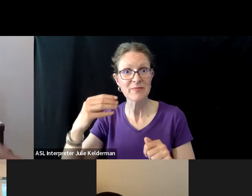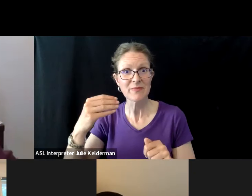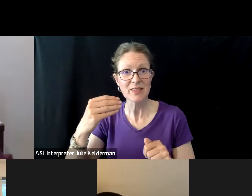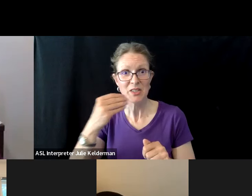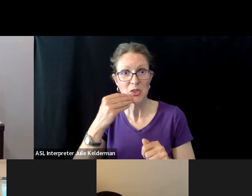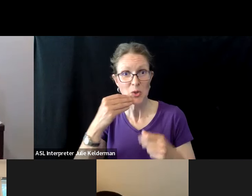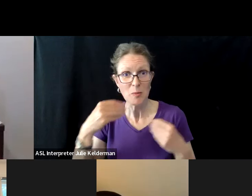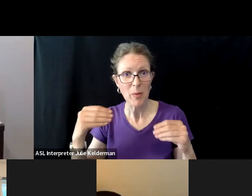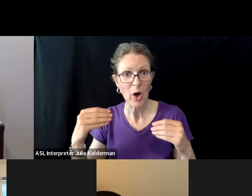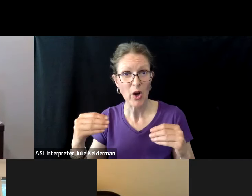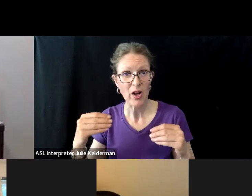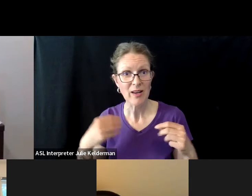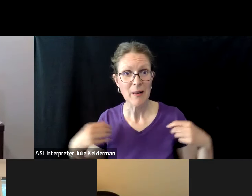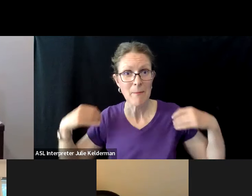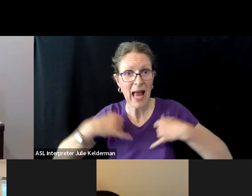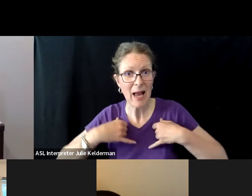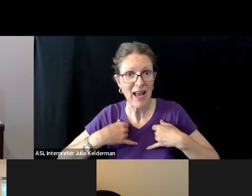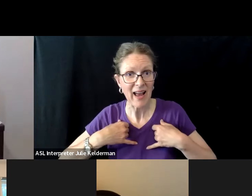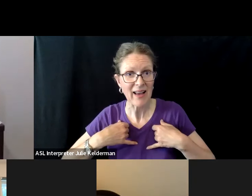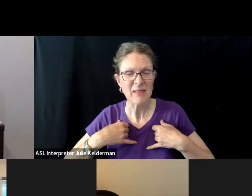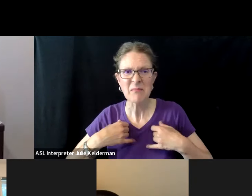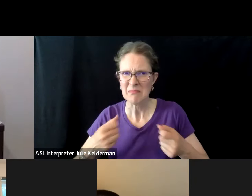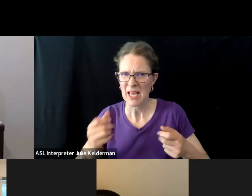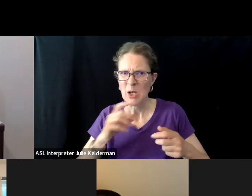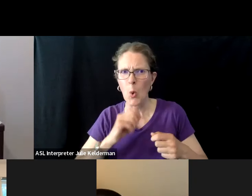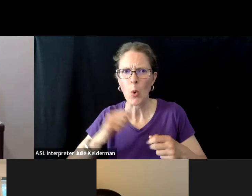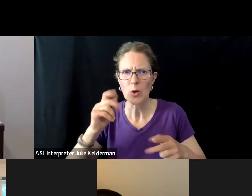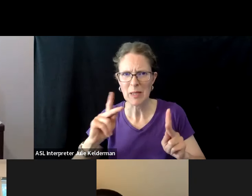or something, which a lot of older people actually do,